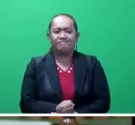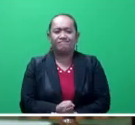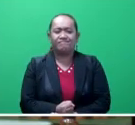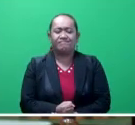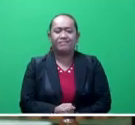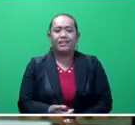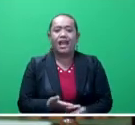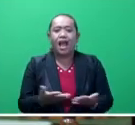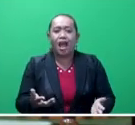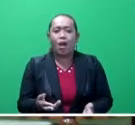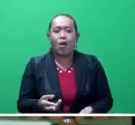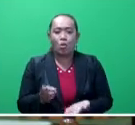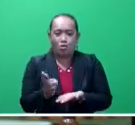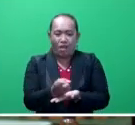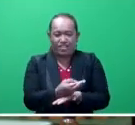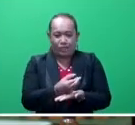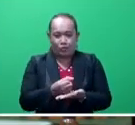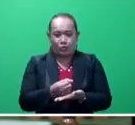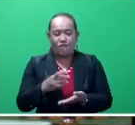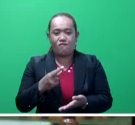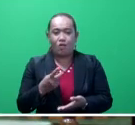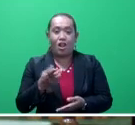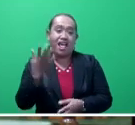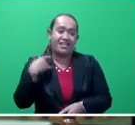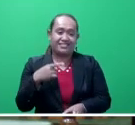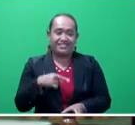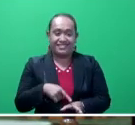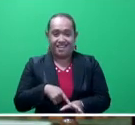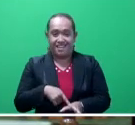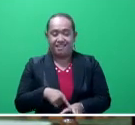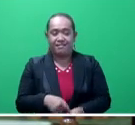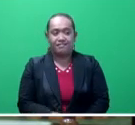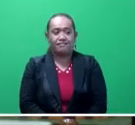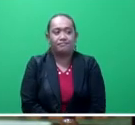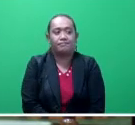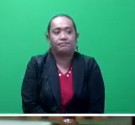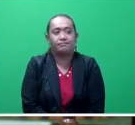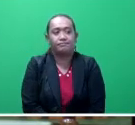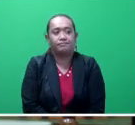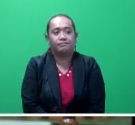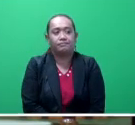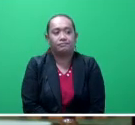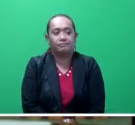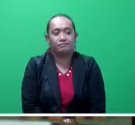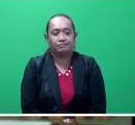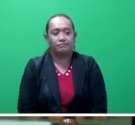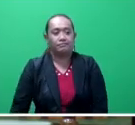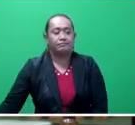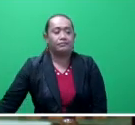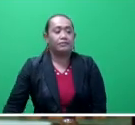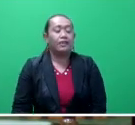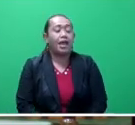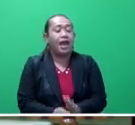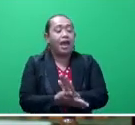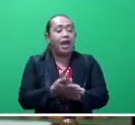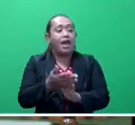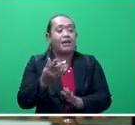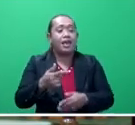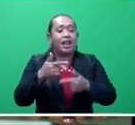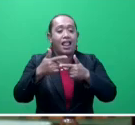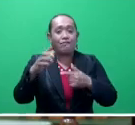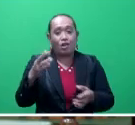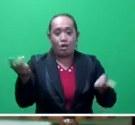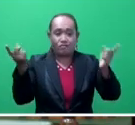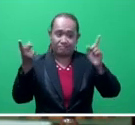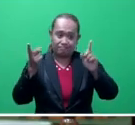estimation strategy as last year. The downside, once again, is a high projected level of debt. We have to make such